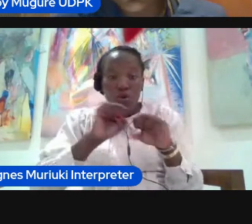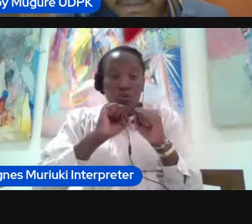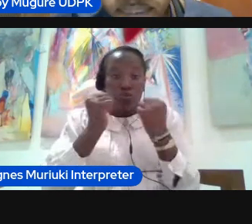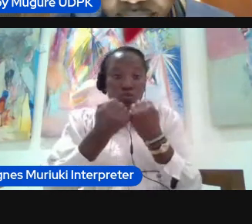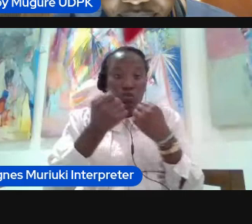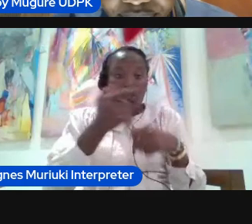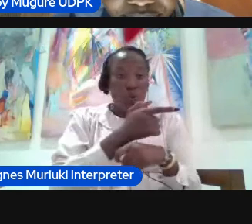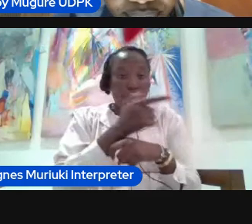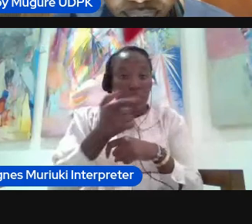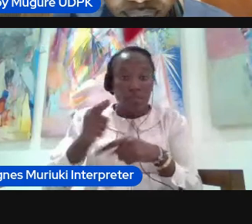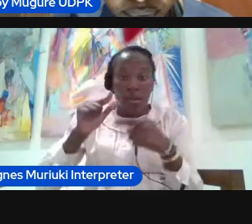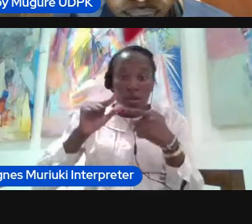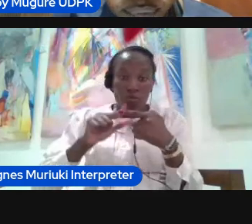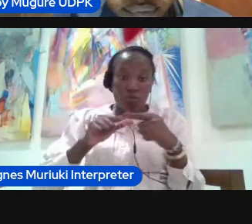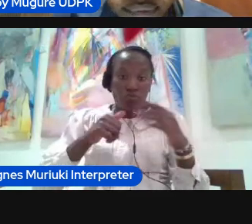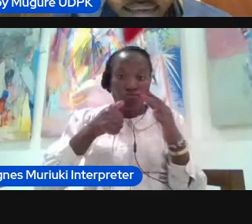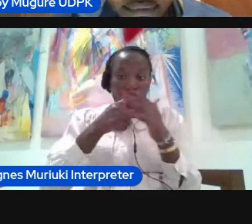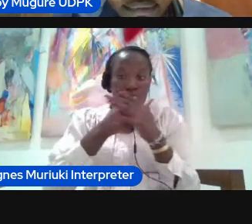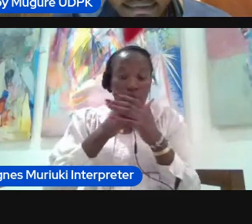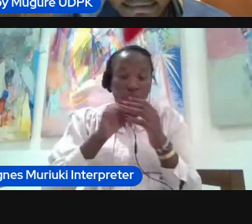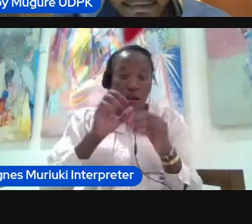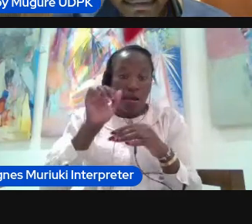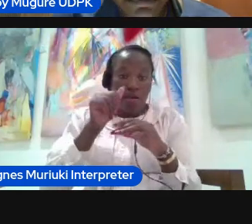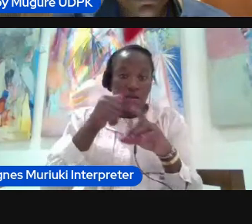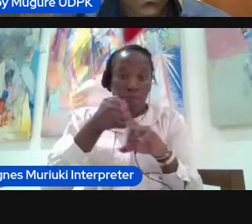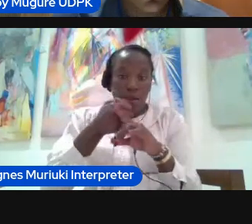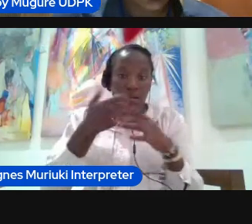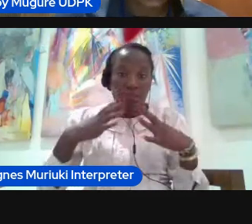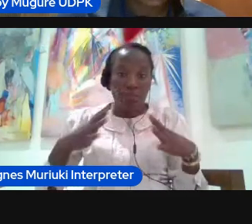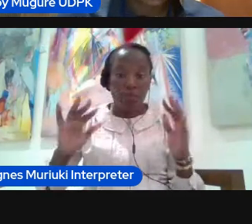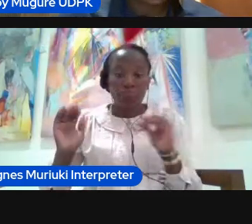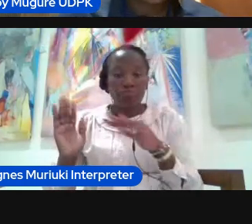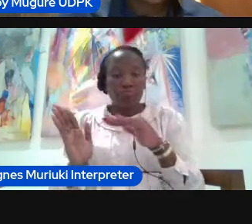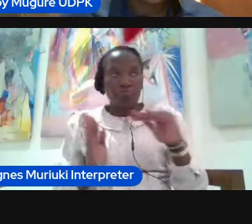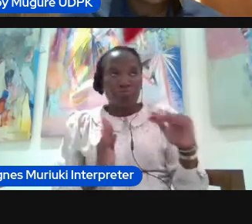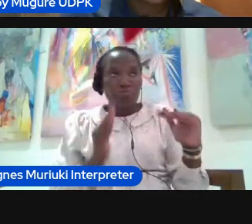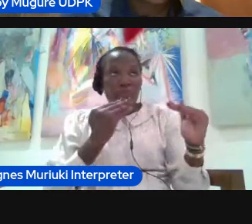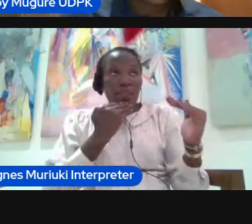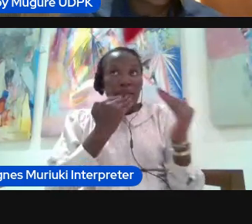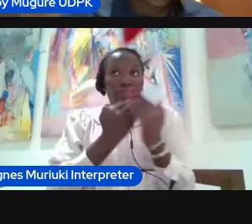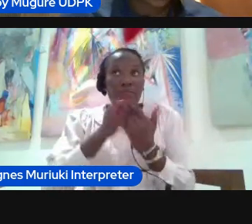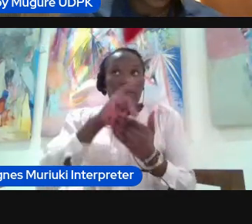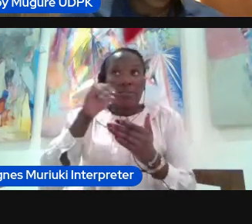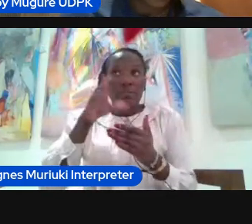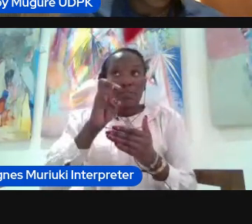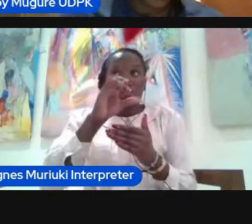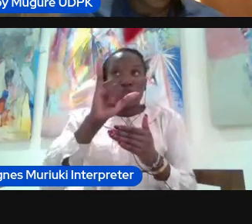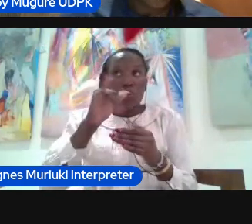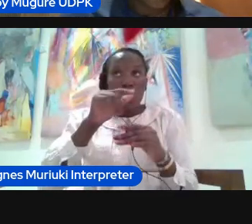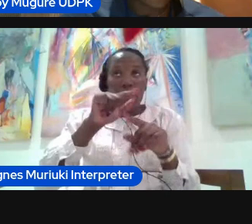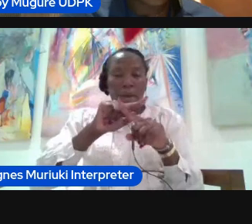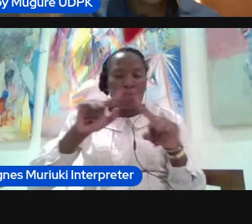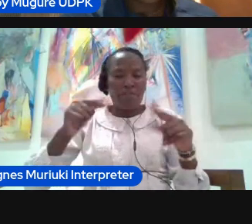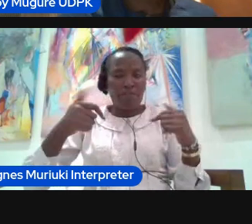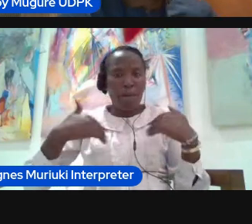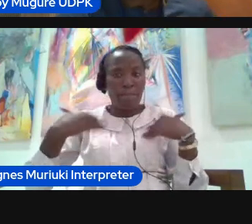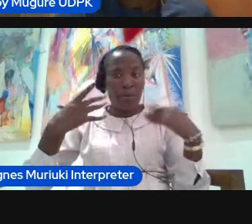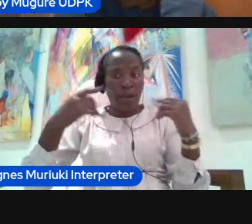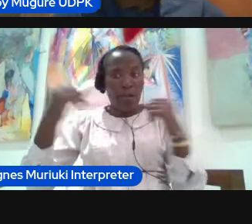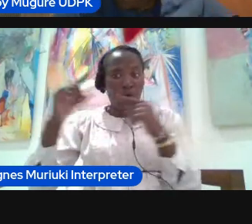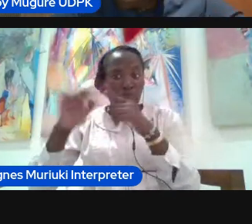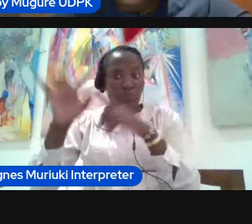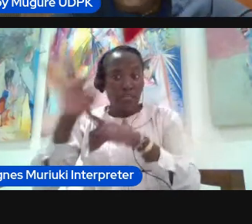Herbert. Thank you very much, Joyce, for that question. But before I even delve into that particular